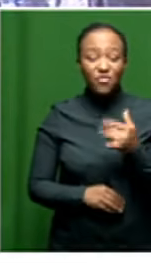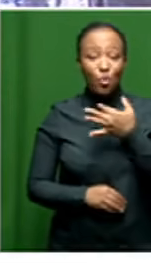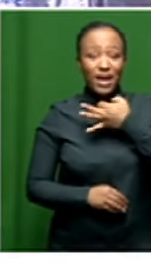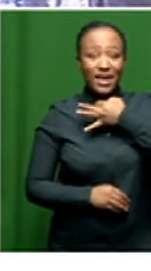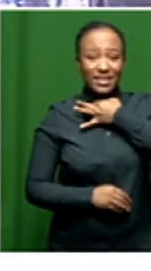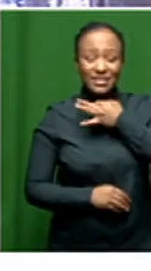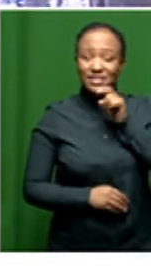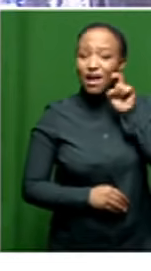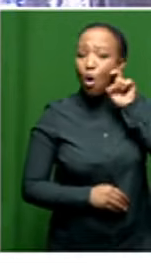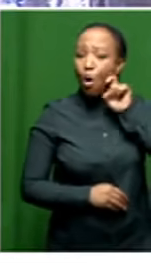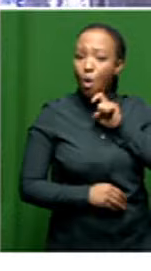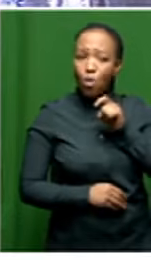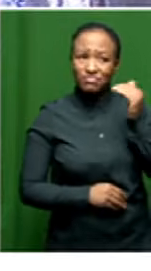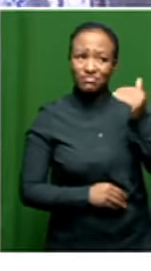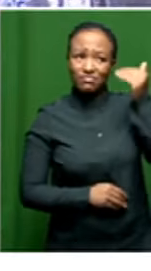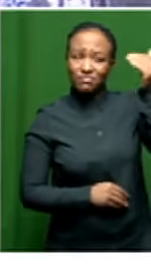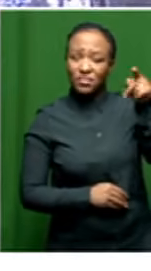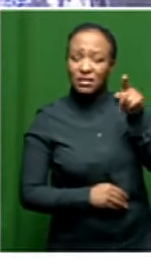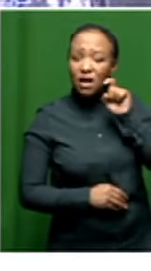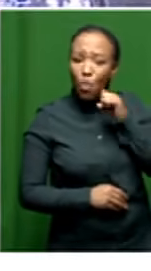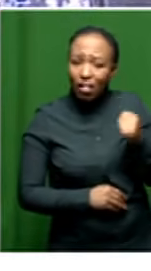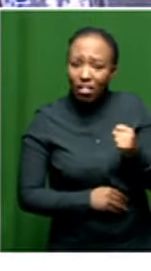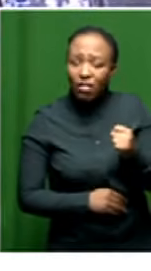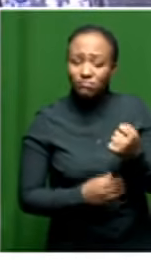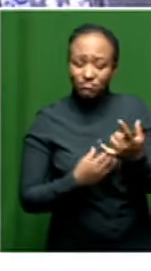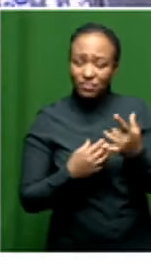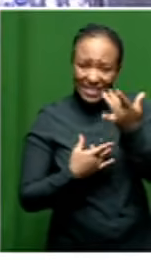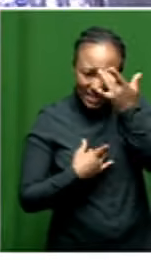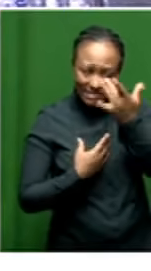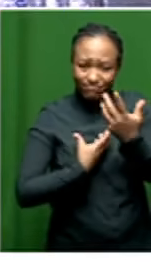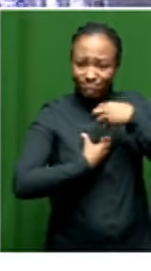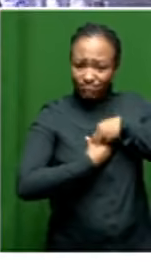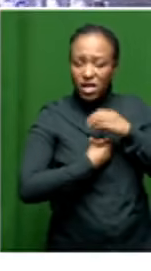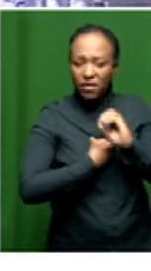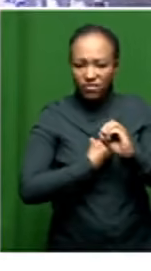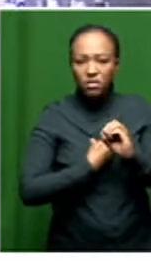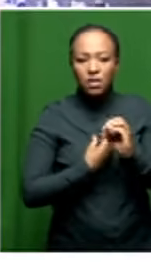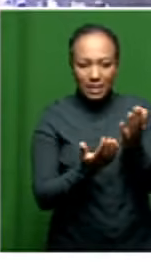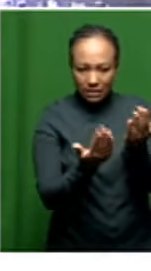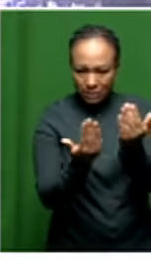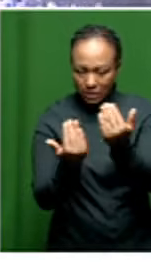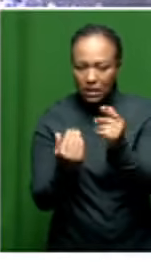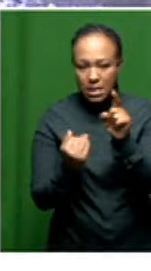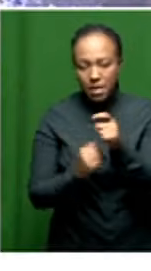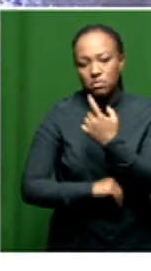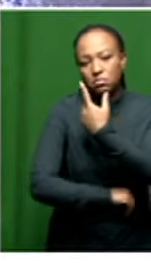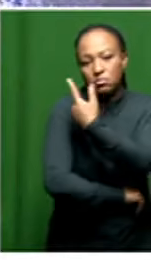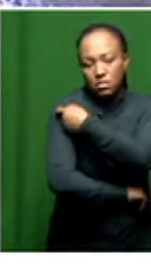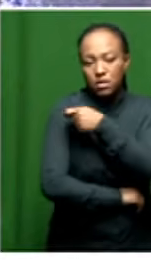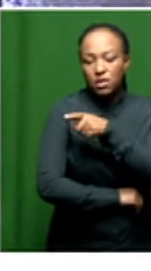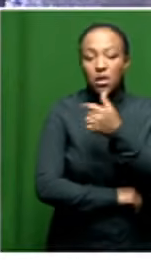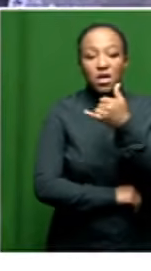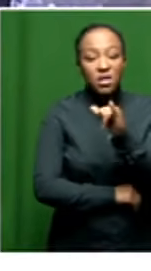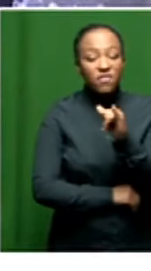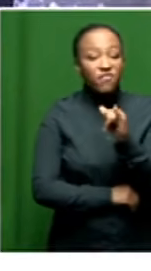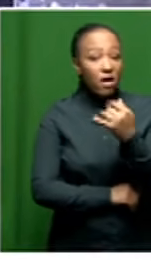the elderly with comorbidities, let's get as many people of those categories vaccinated, so that even